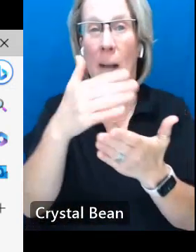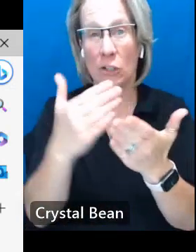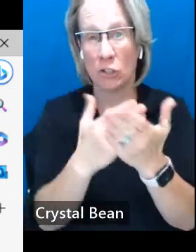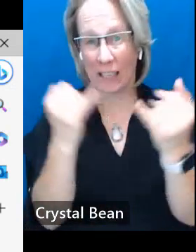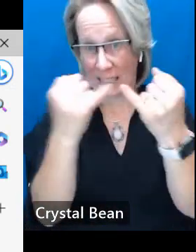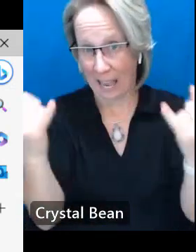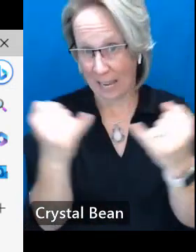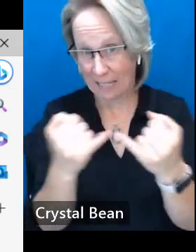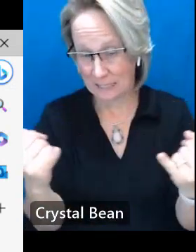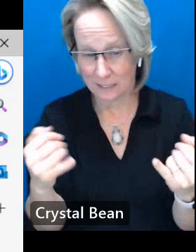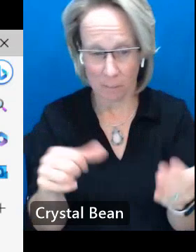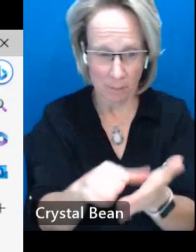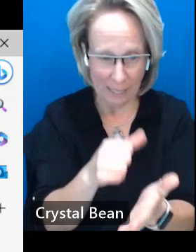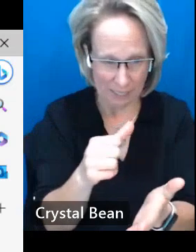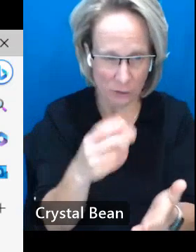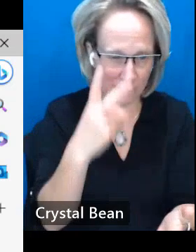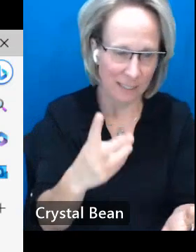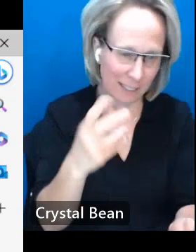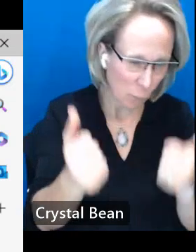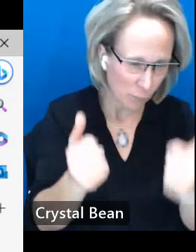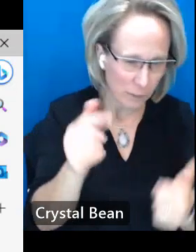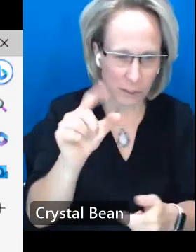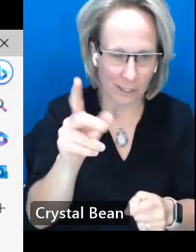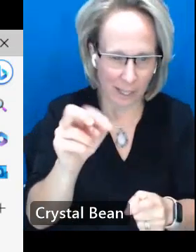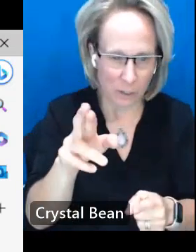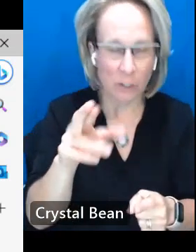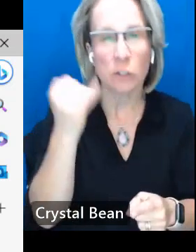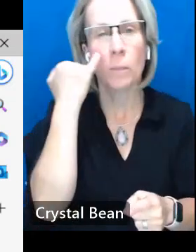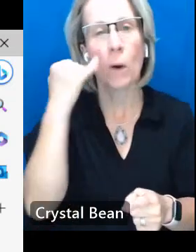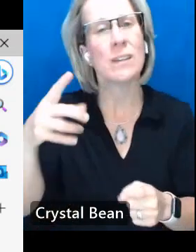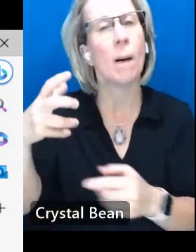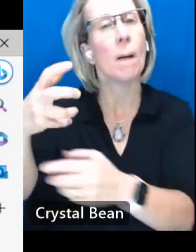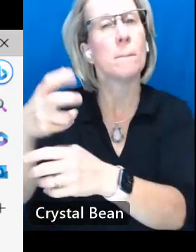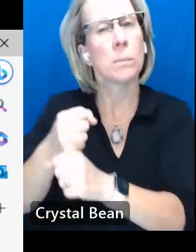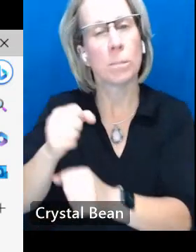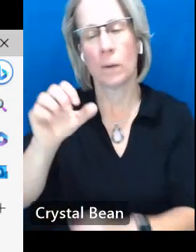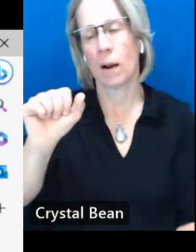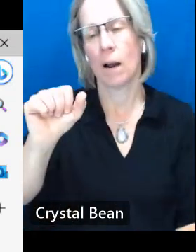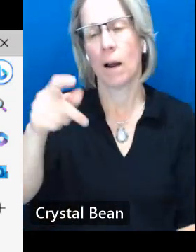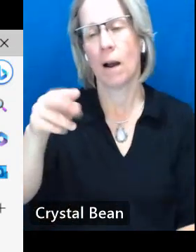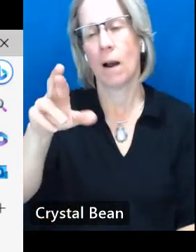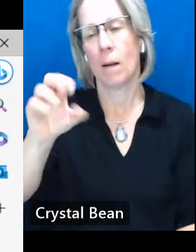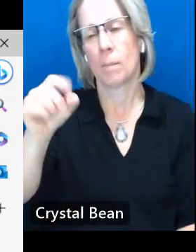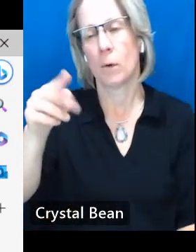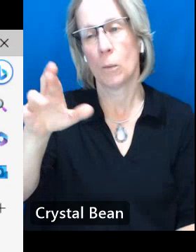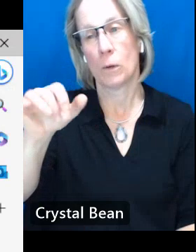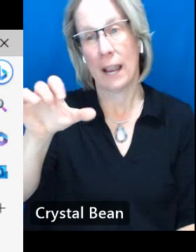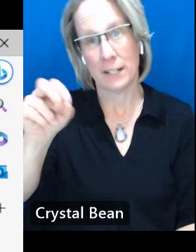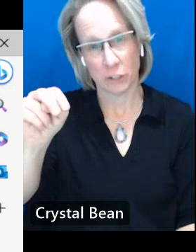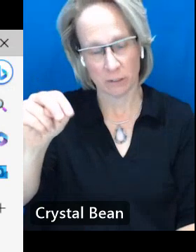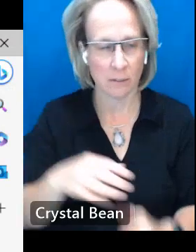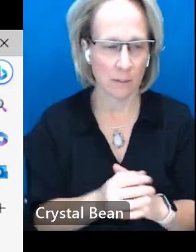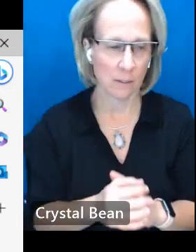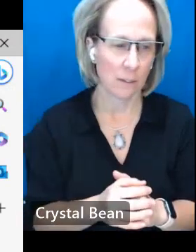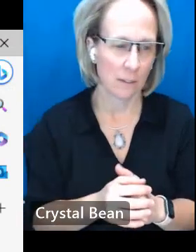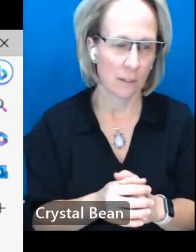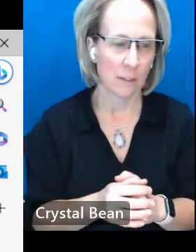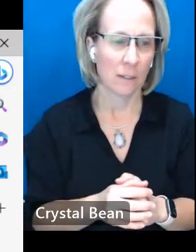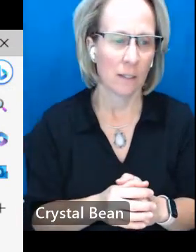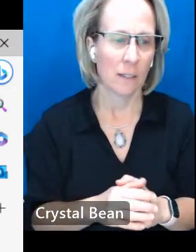what ledger group I'm doing. So let's say this is an appropriation. I'm going to do a bar. So a bar is always going to